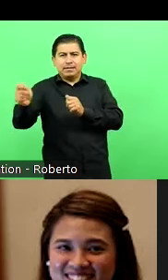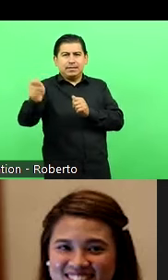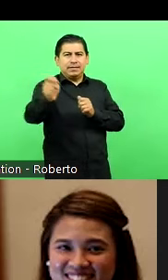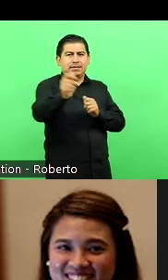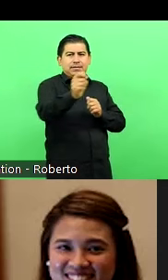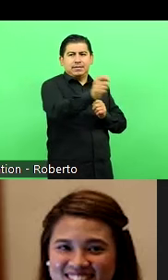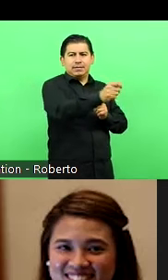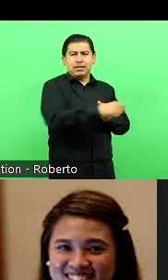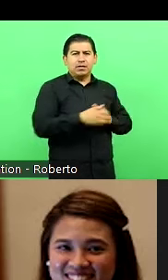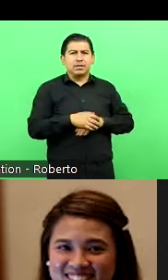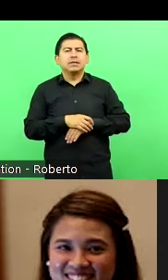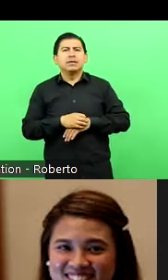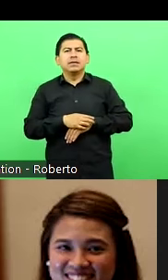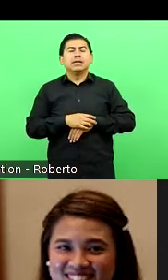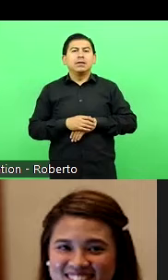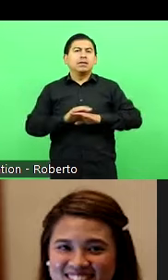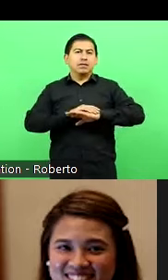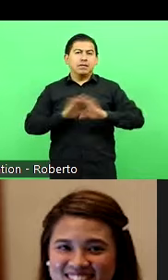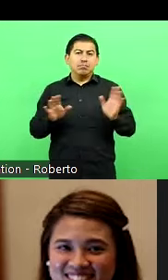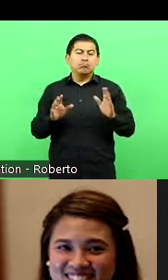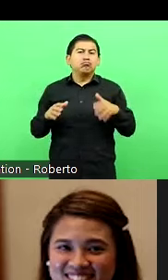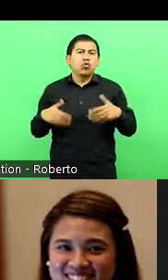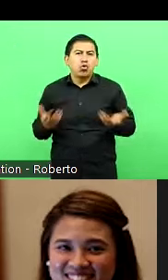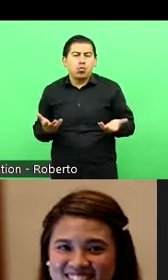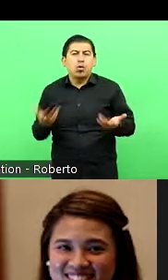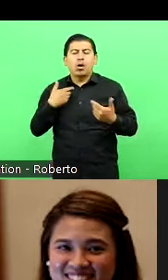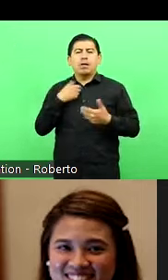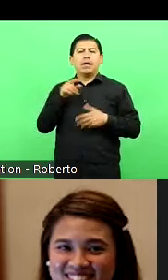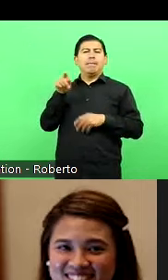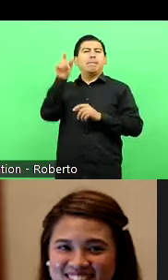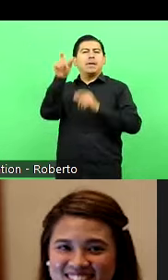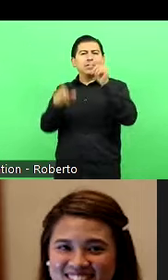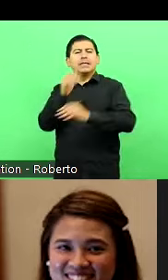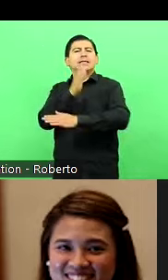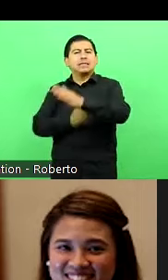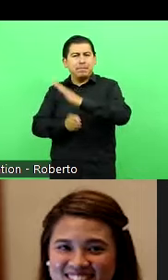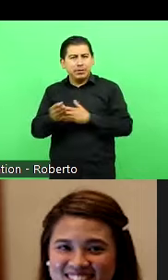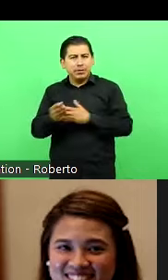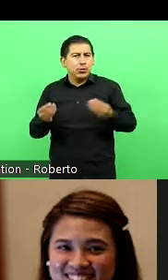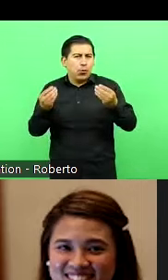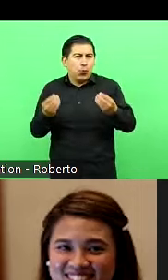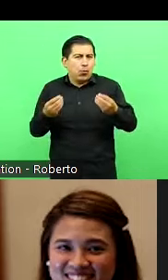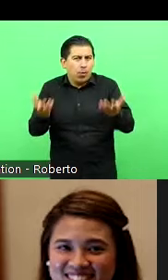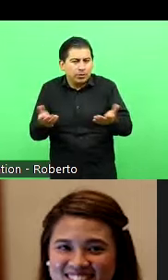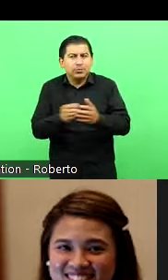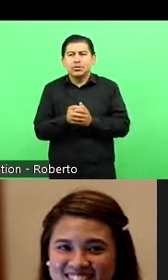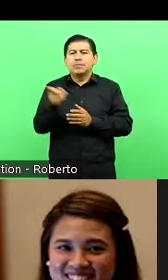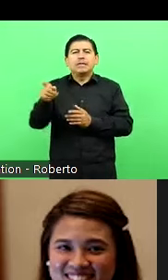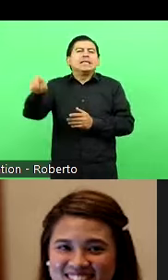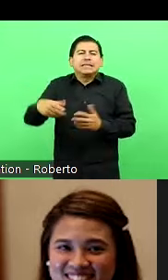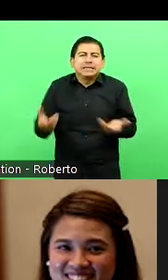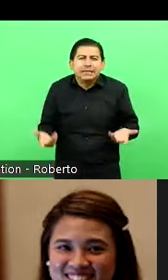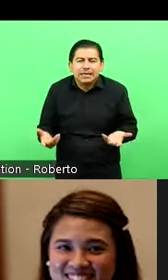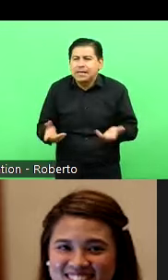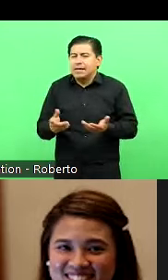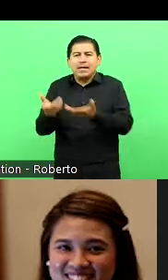where the particular gaps are we have in terms of developing interventions and programs.